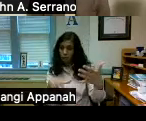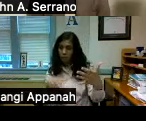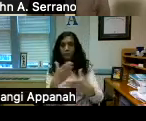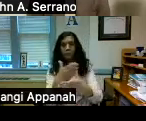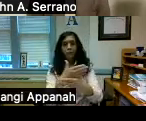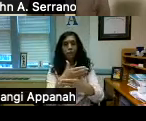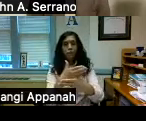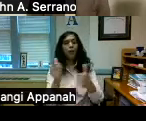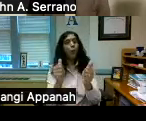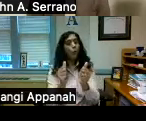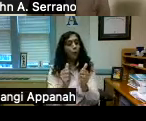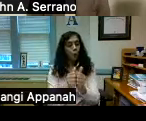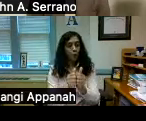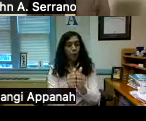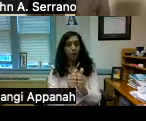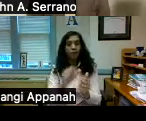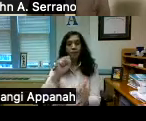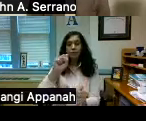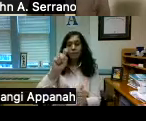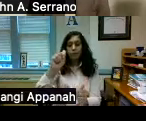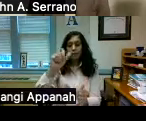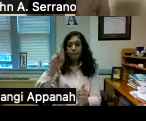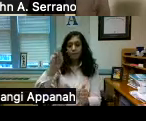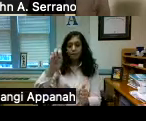Then once you've decided what the results,